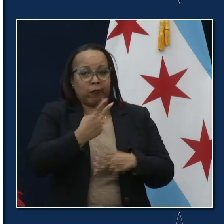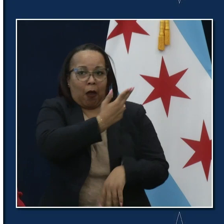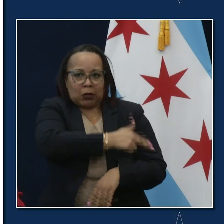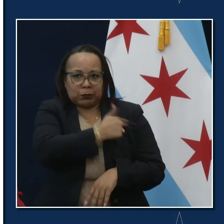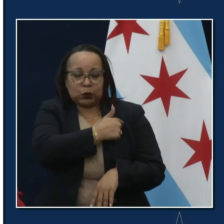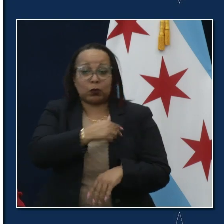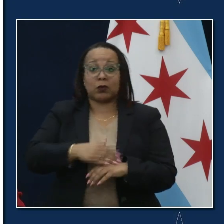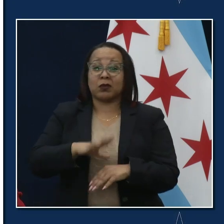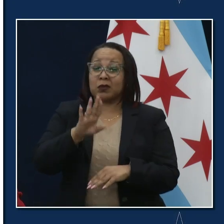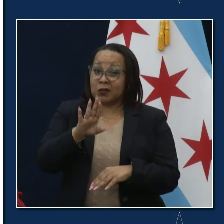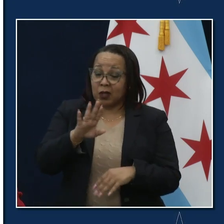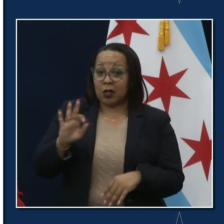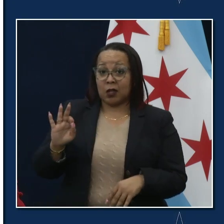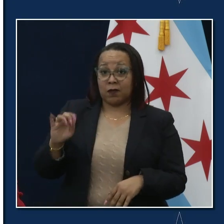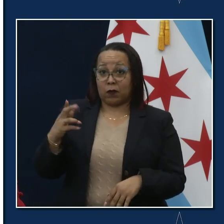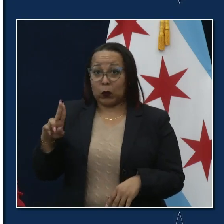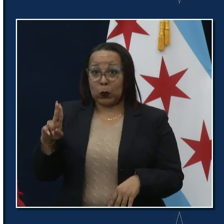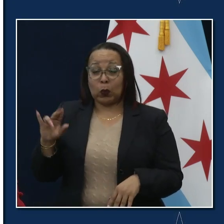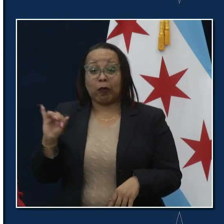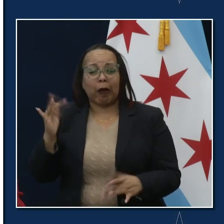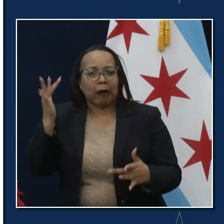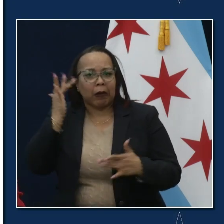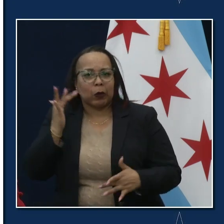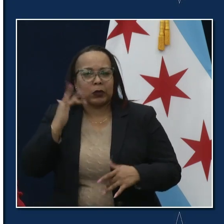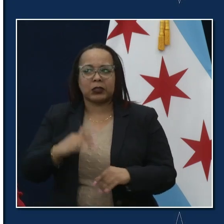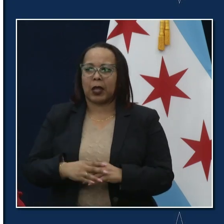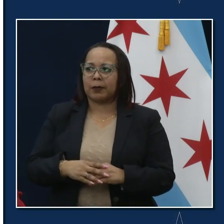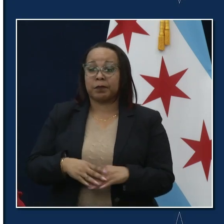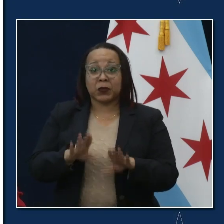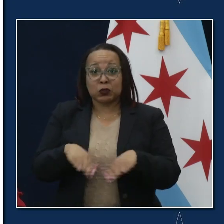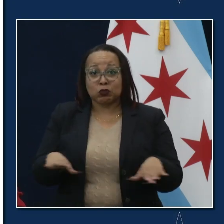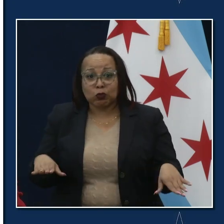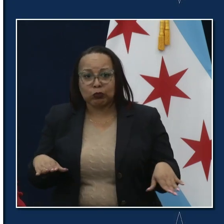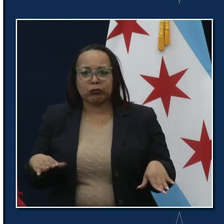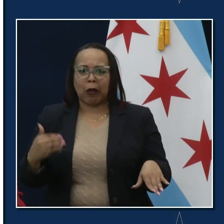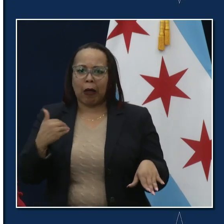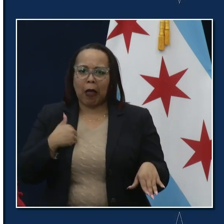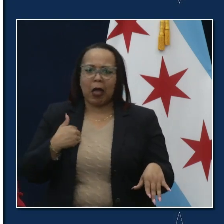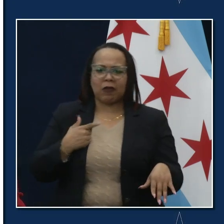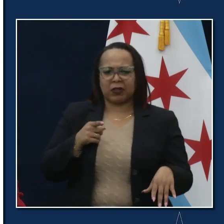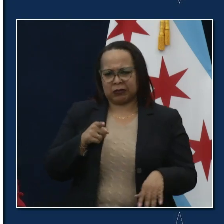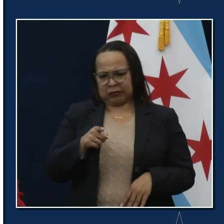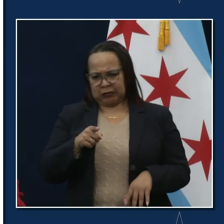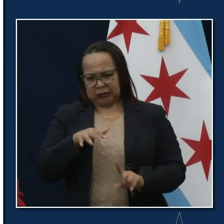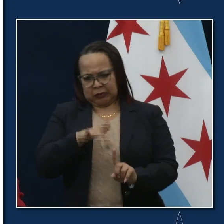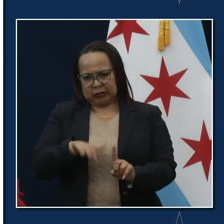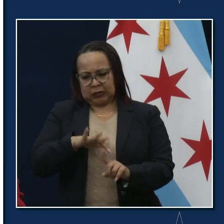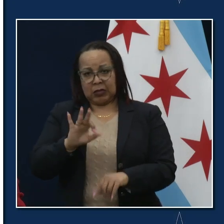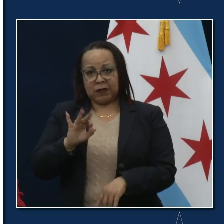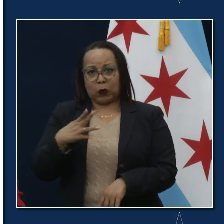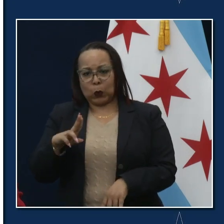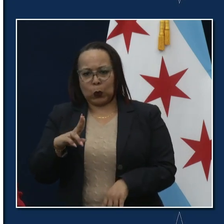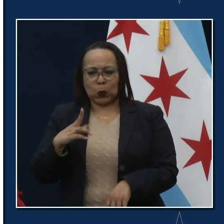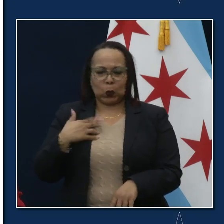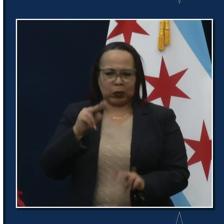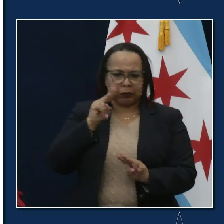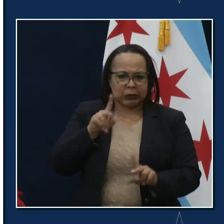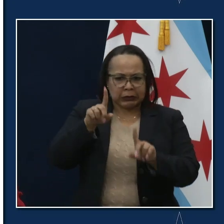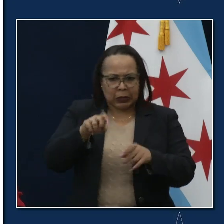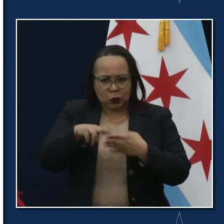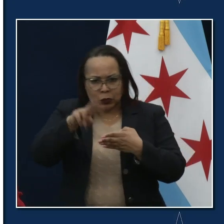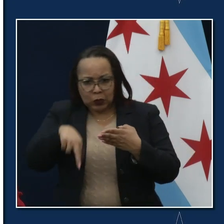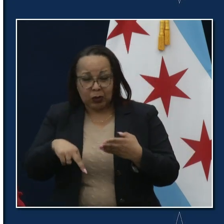highlight that influenza-like illness, meaning children coming in with likely flu that we're waiting for test results